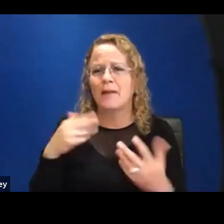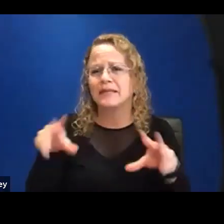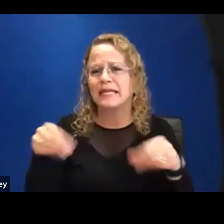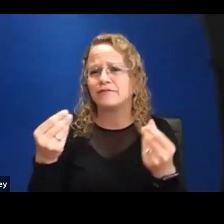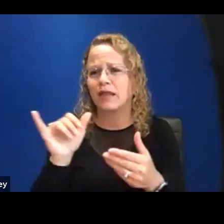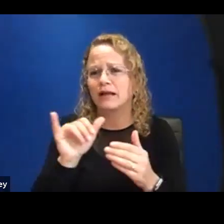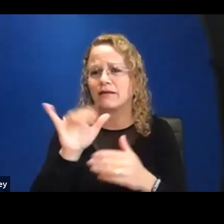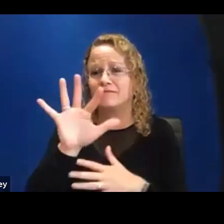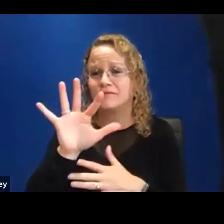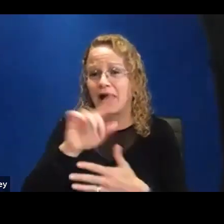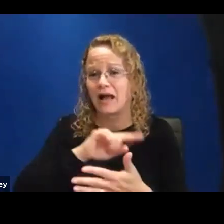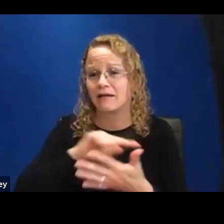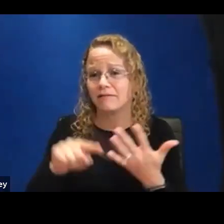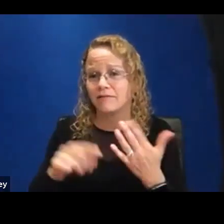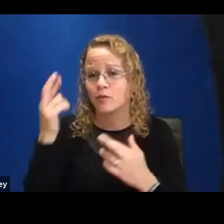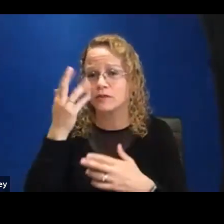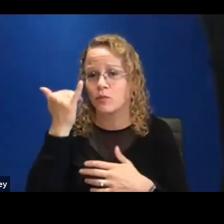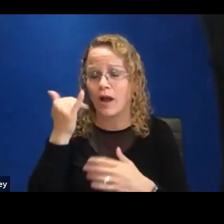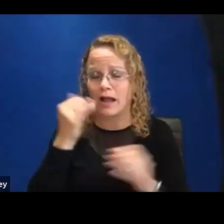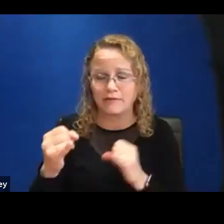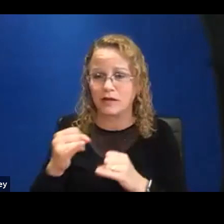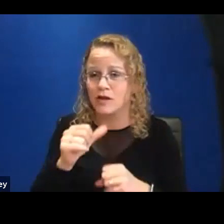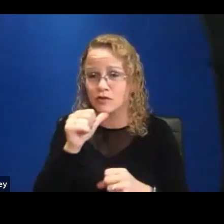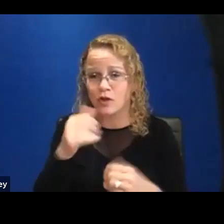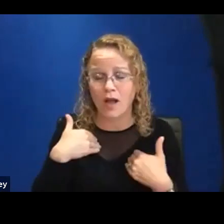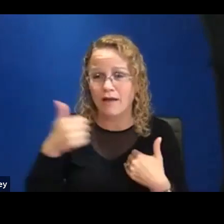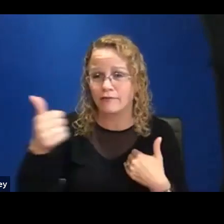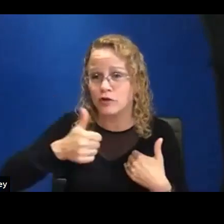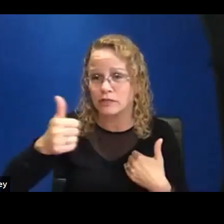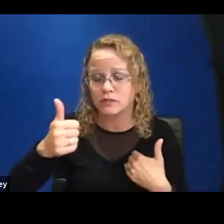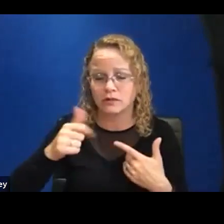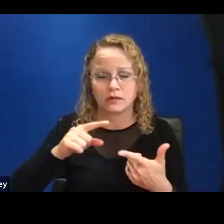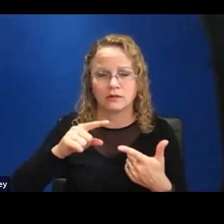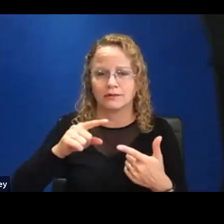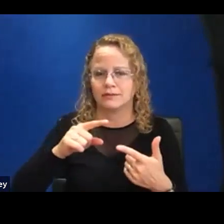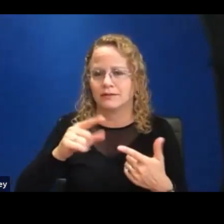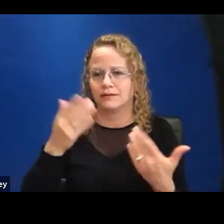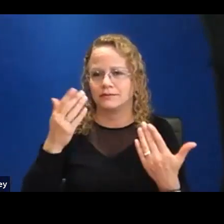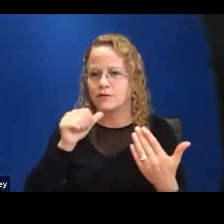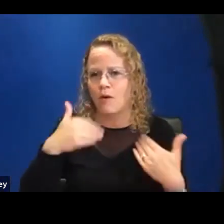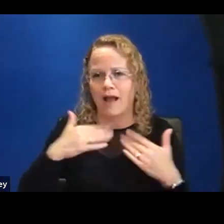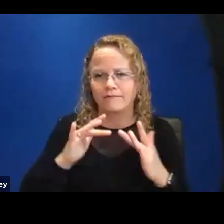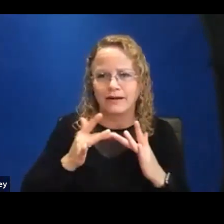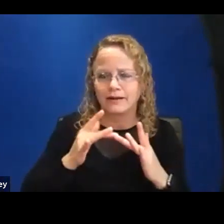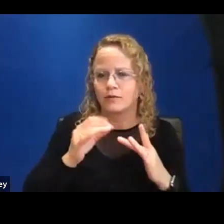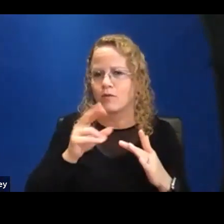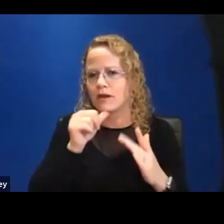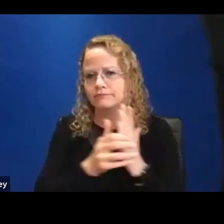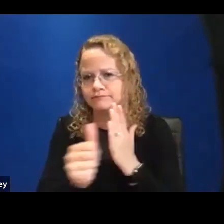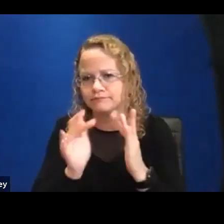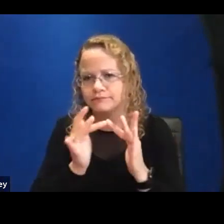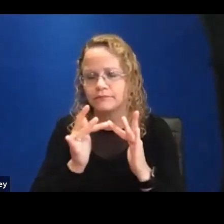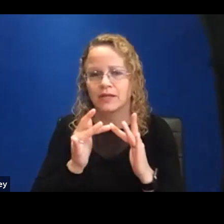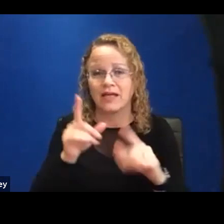5 reasons why individuals that don't have transportation, that aren't internet savvy, that can't